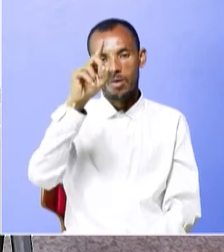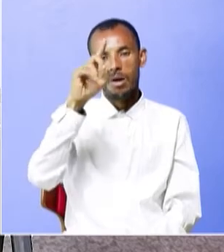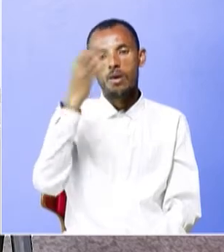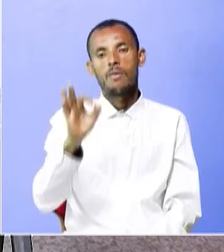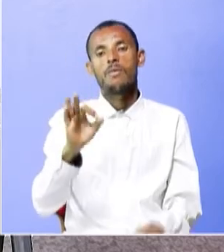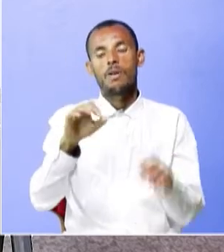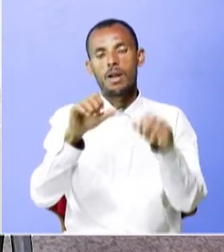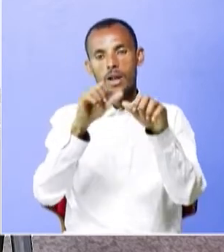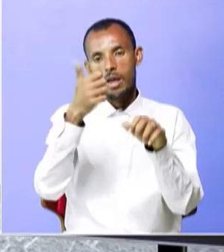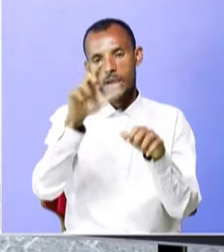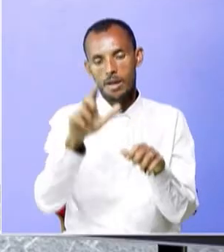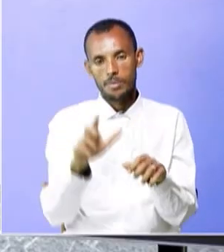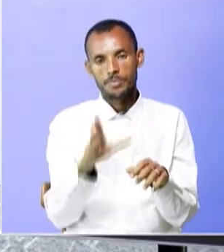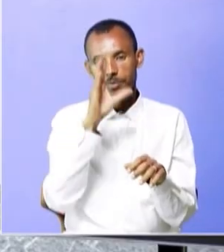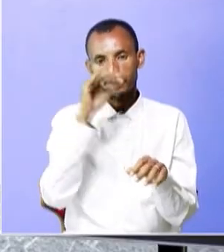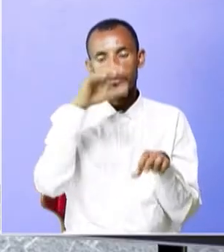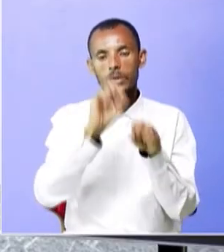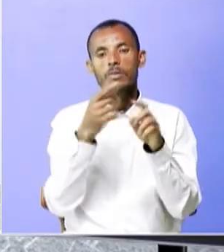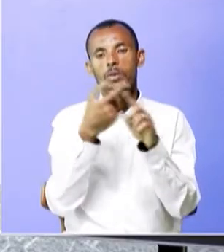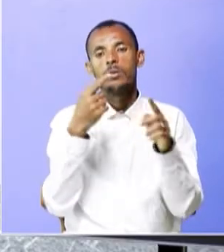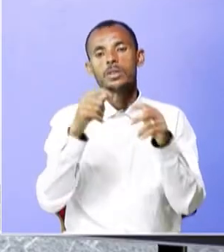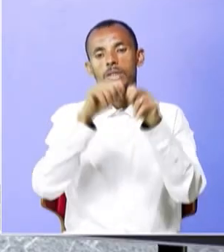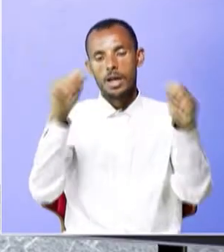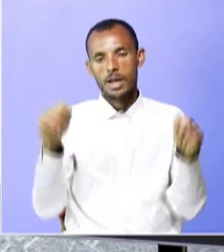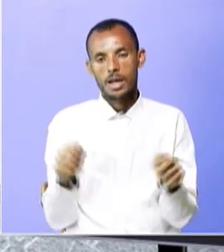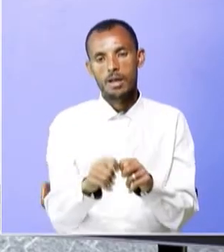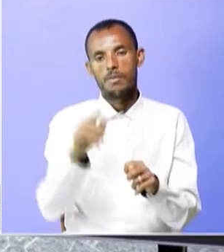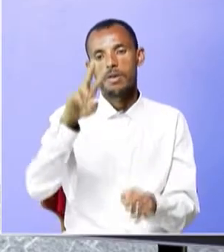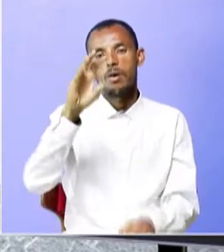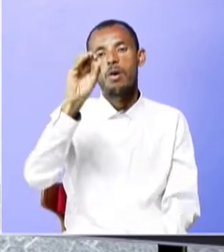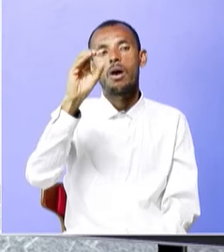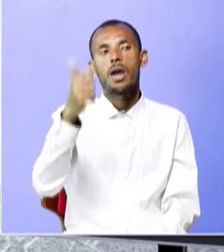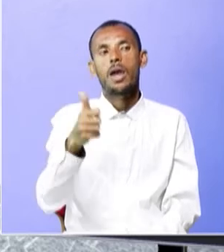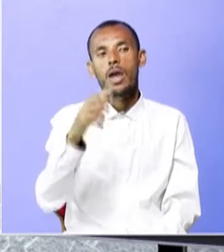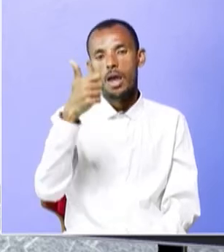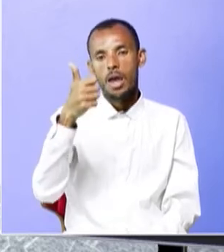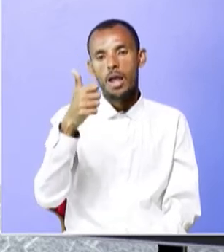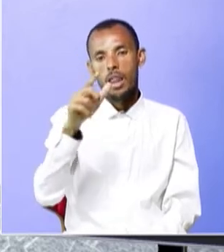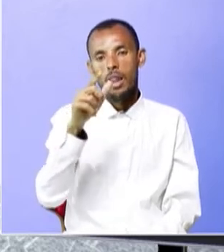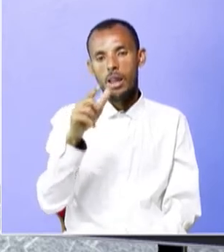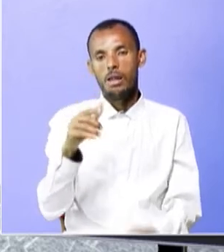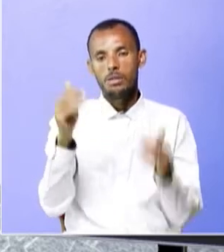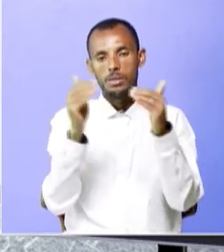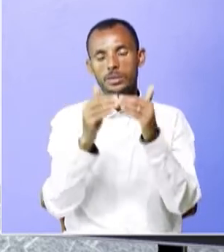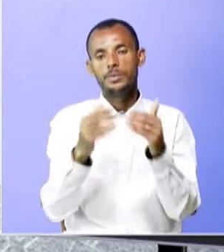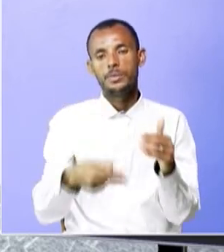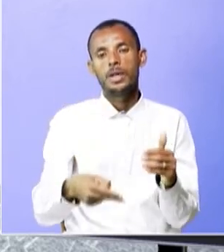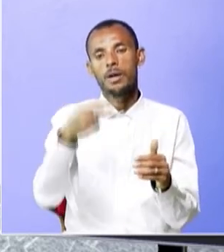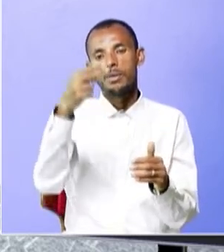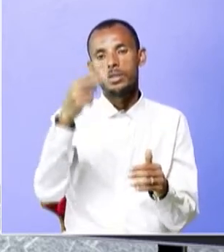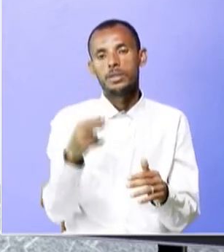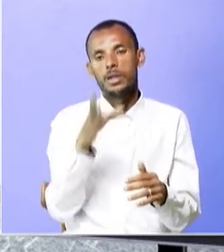lateral face. Okay, so from triangle VOA, L becomes the hypotenuse, so that we can